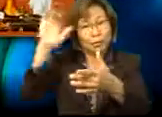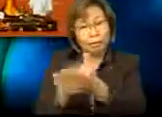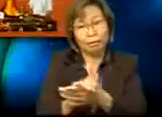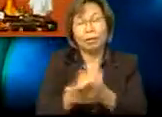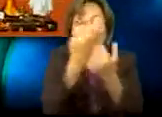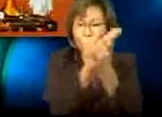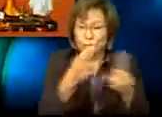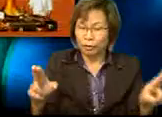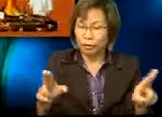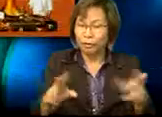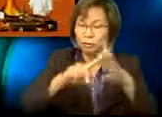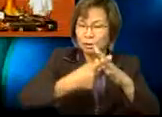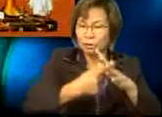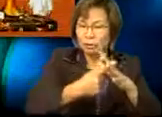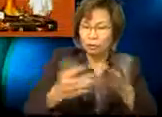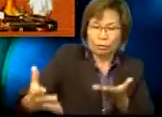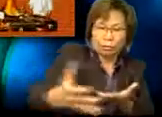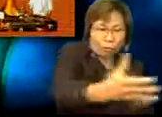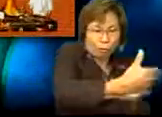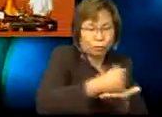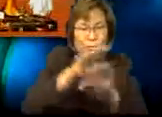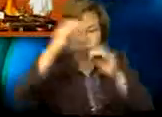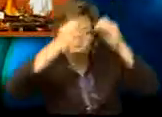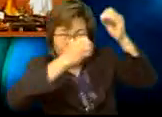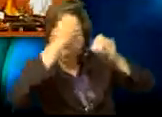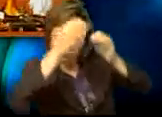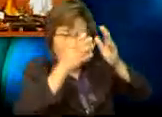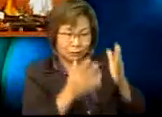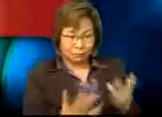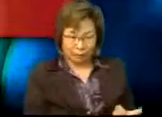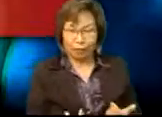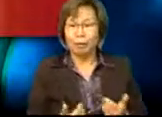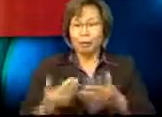your observations. Now, back to our question again.